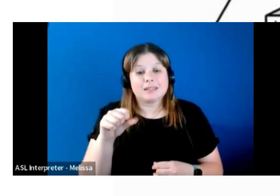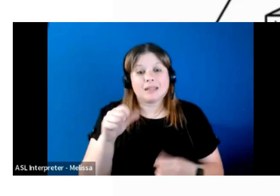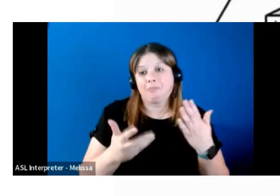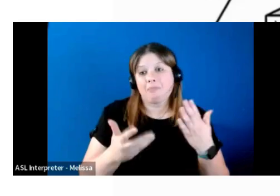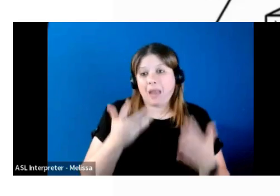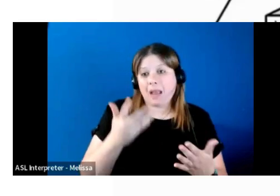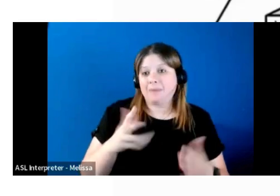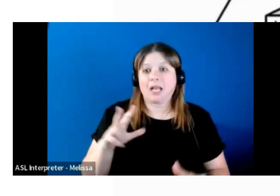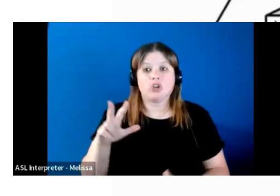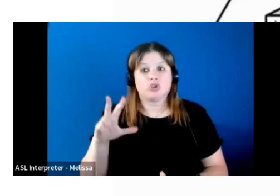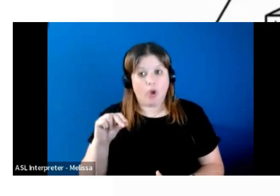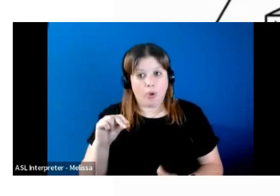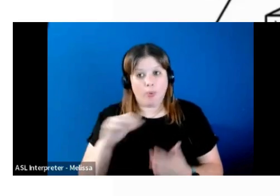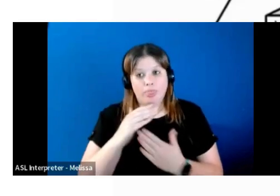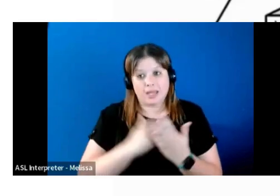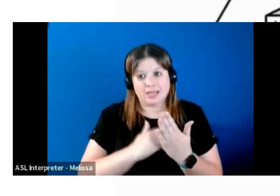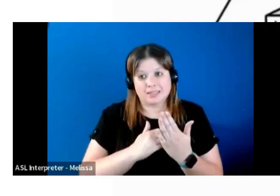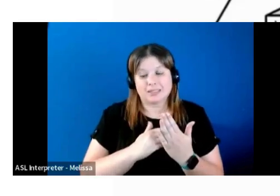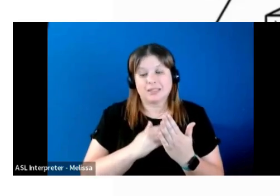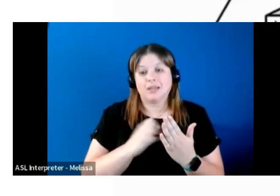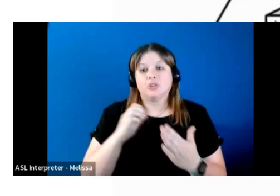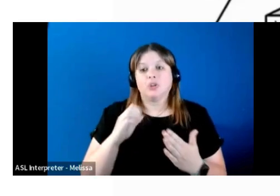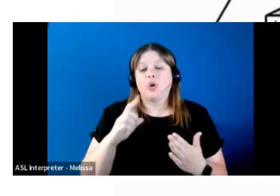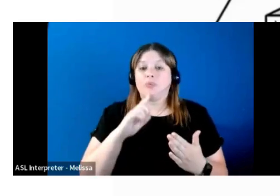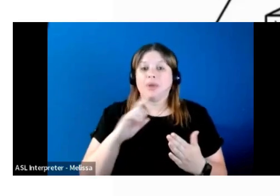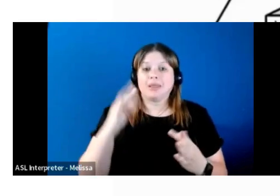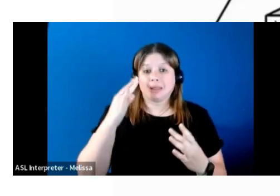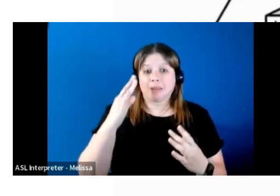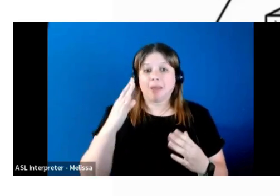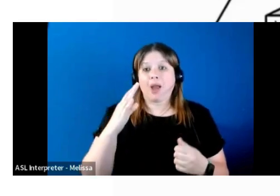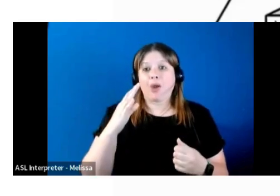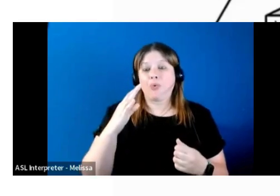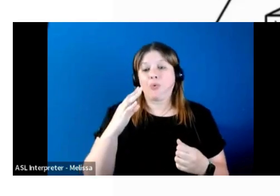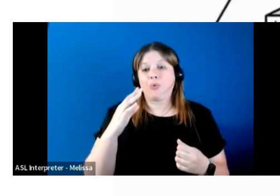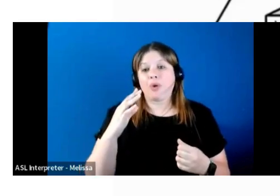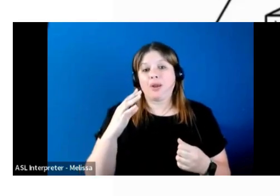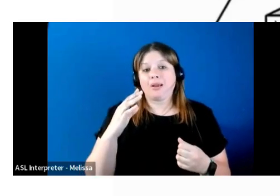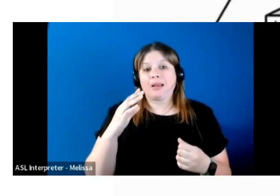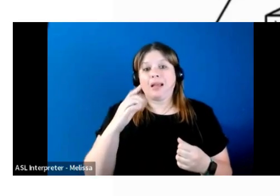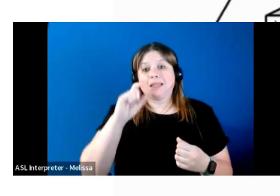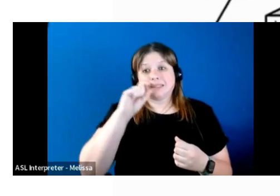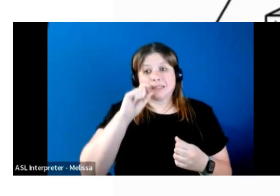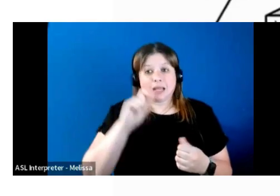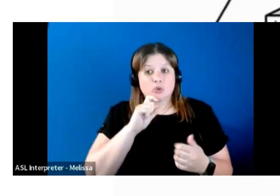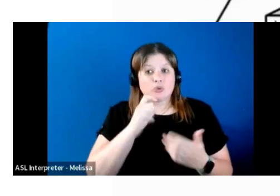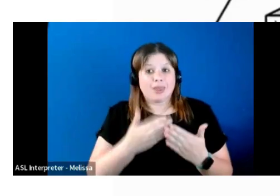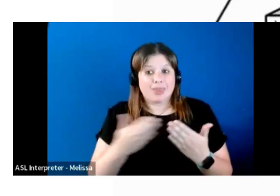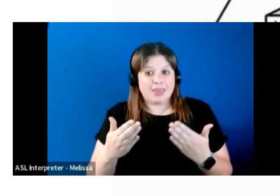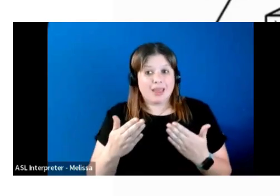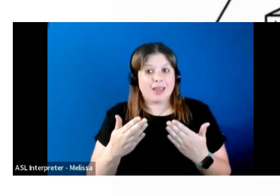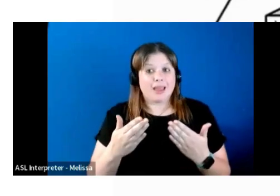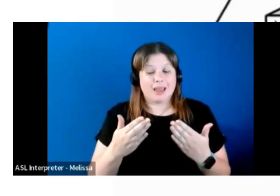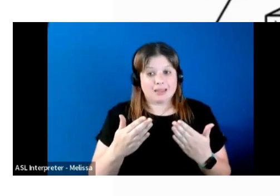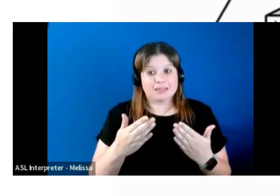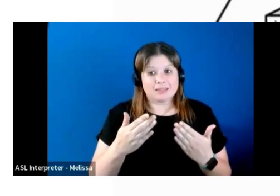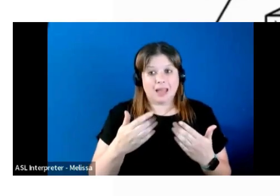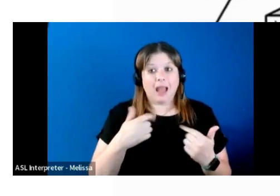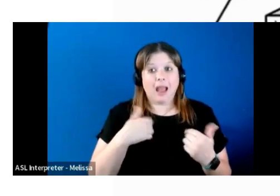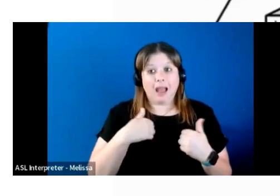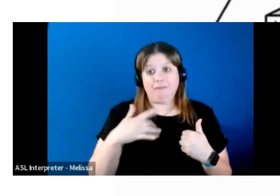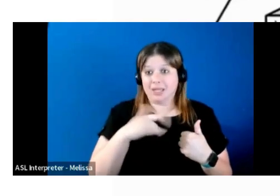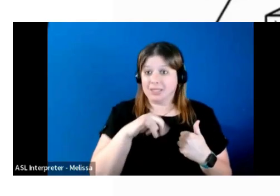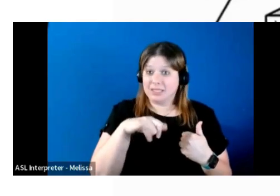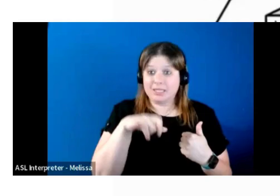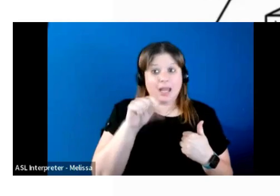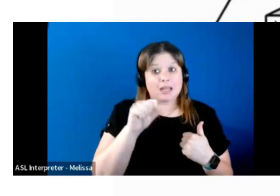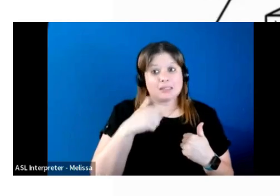lists. So really thinking about these are the things sexually that make me go, yes, I